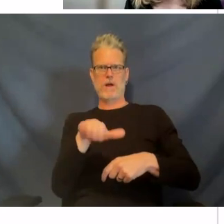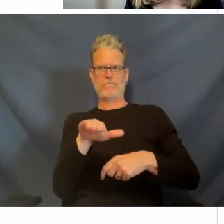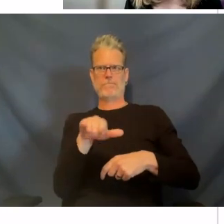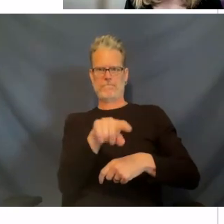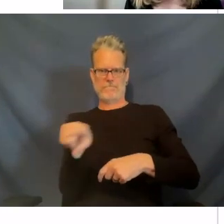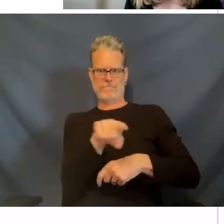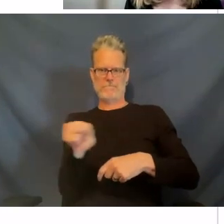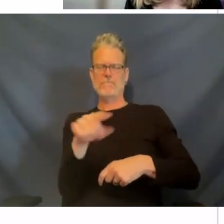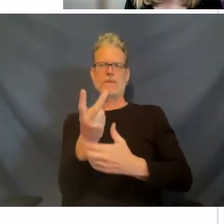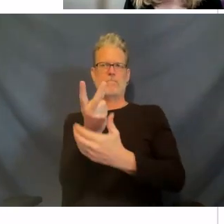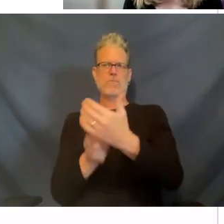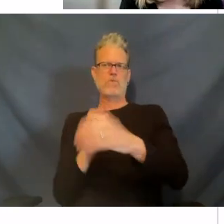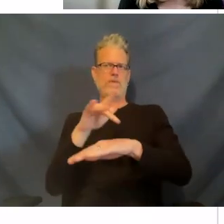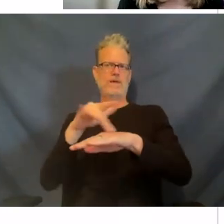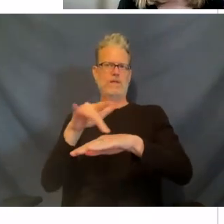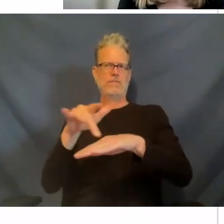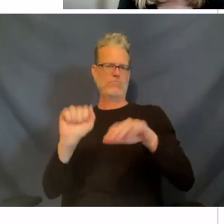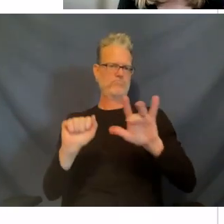want to get those things started.